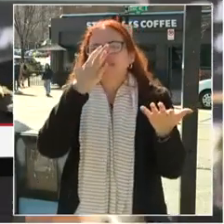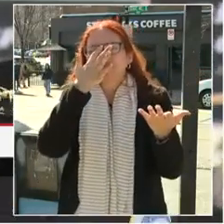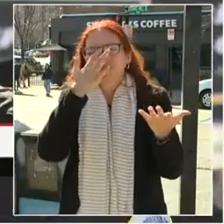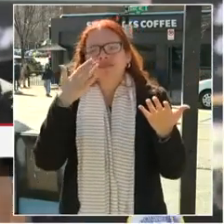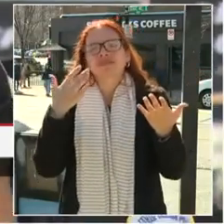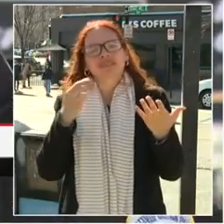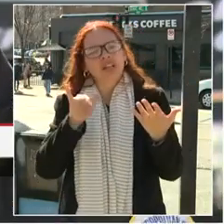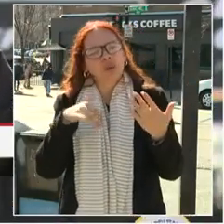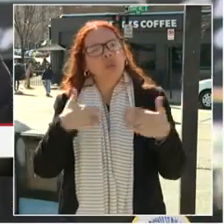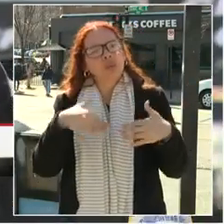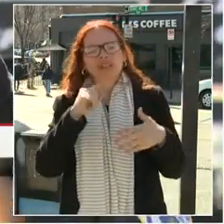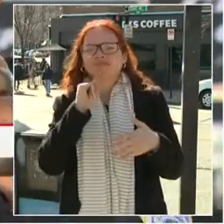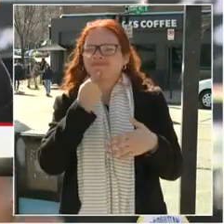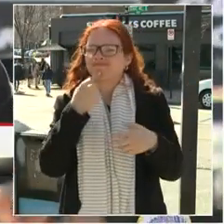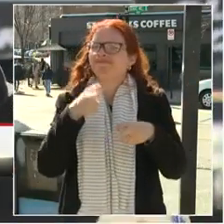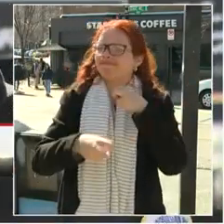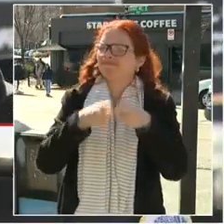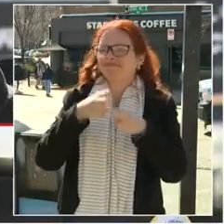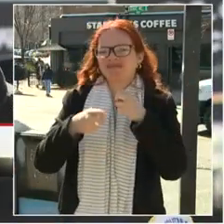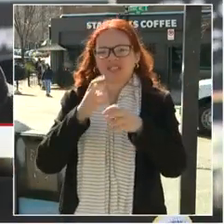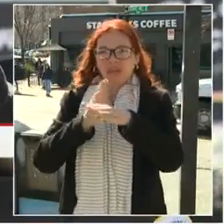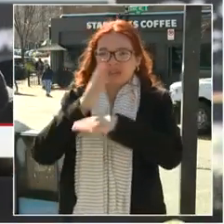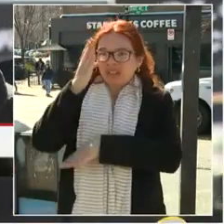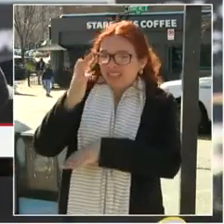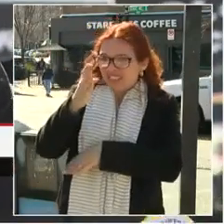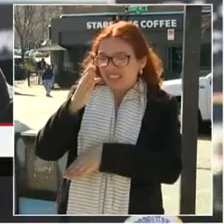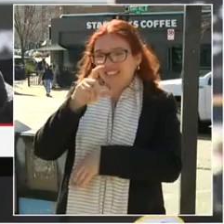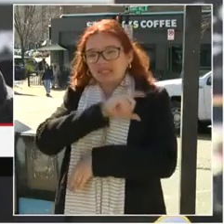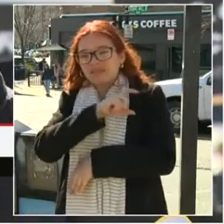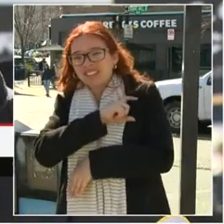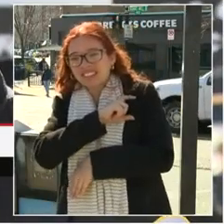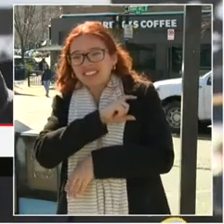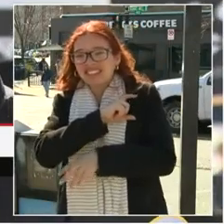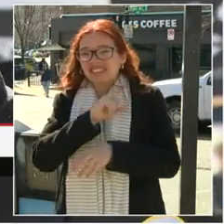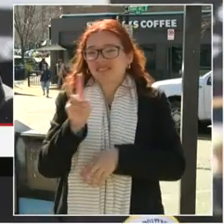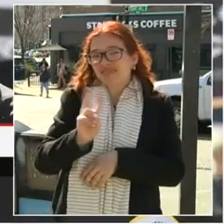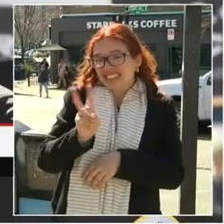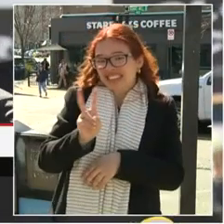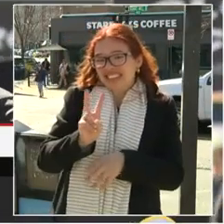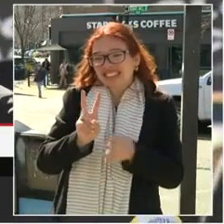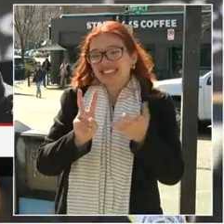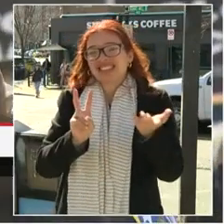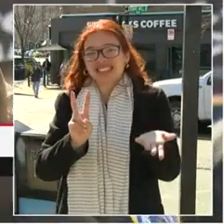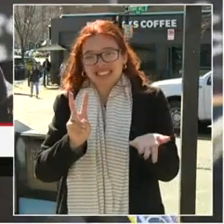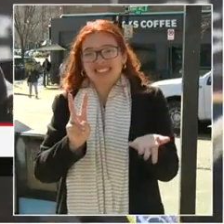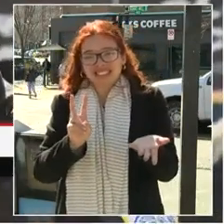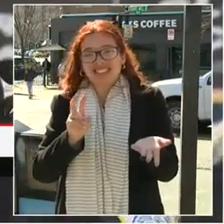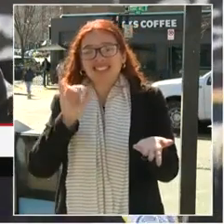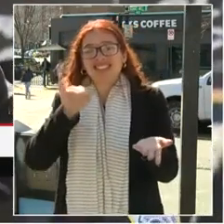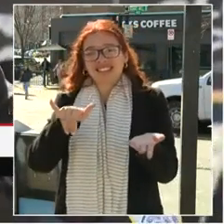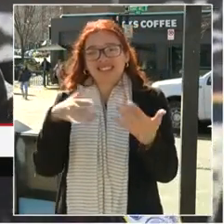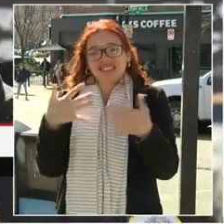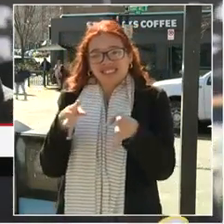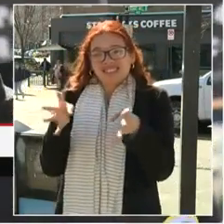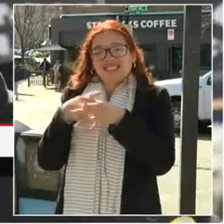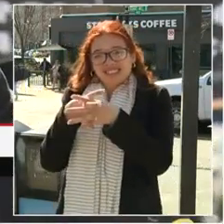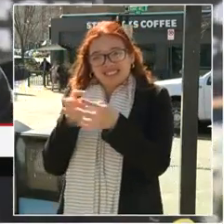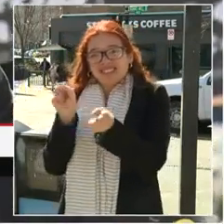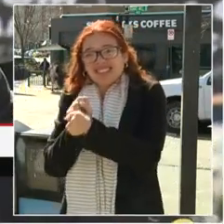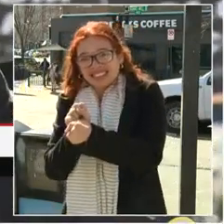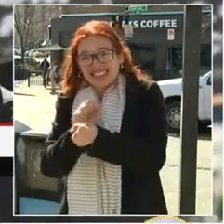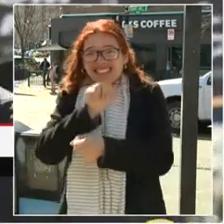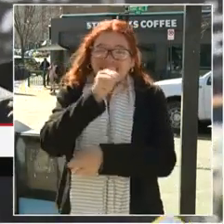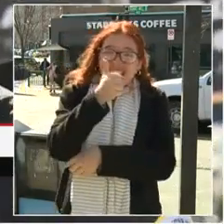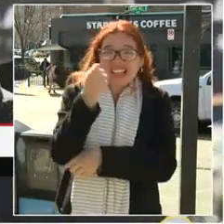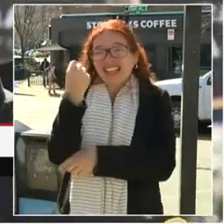that this goes beyond just the police, is that the average homicide victim, the average, also has been arrested 10 or 11